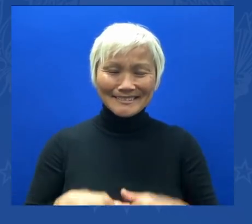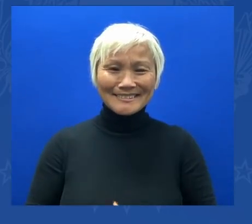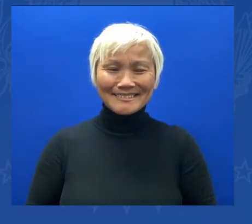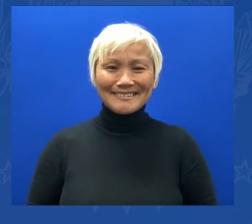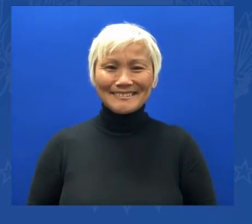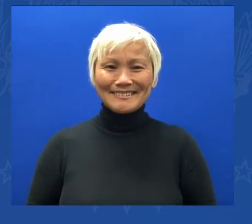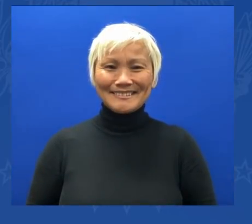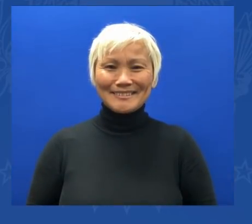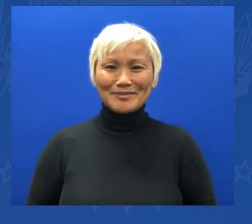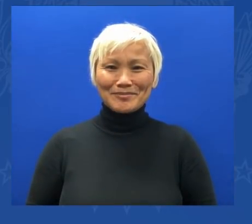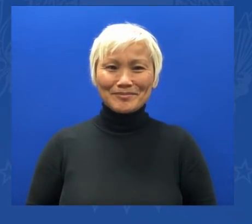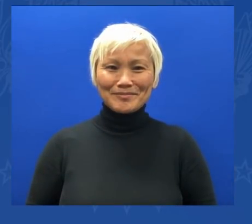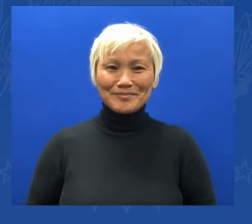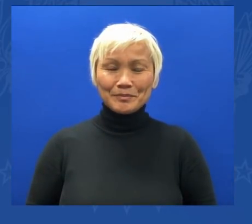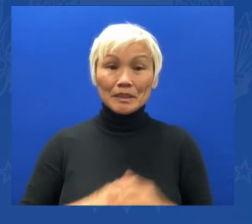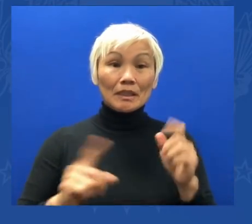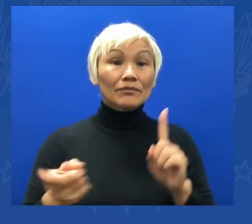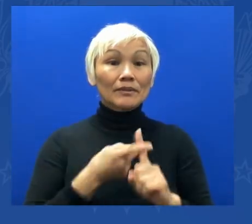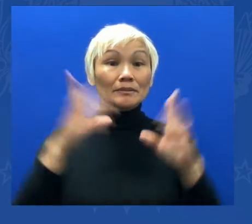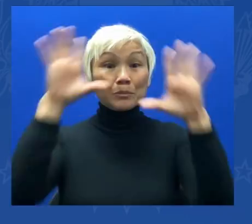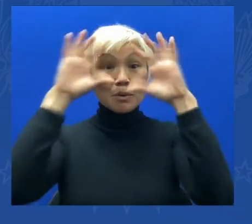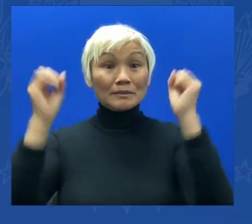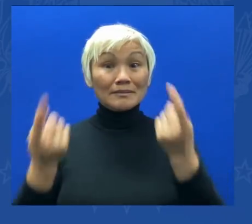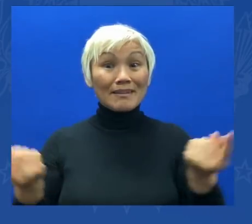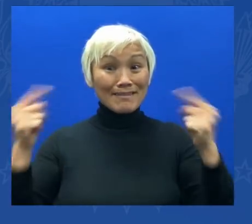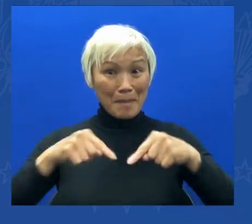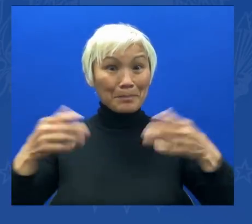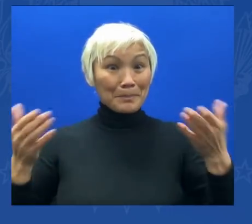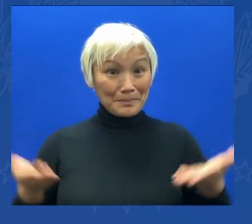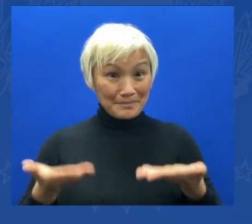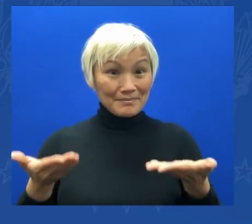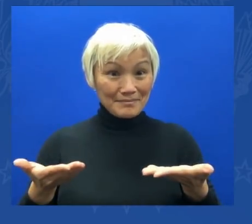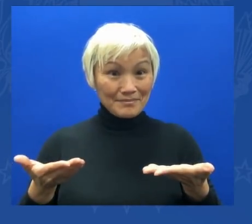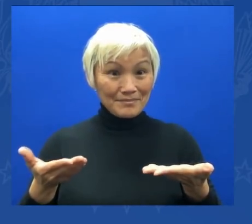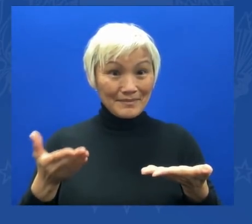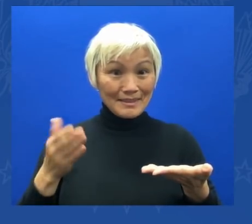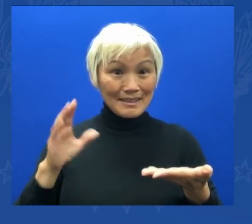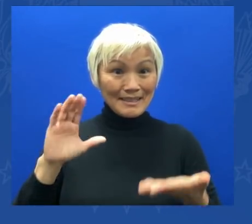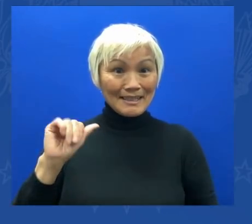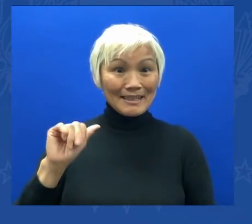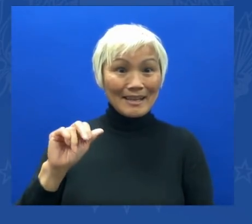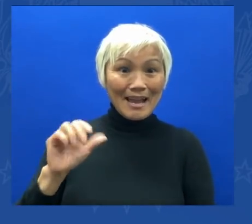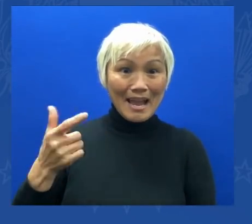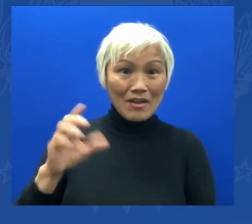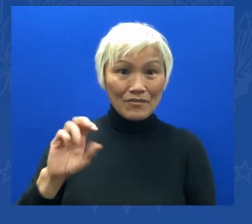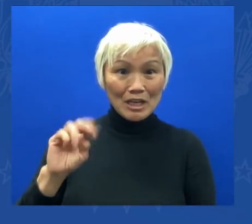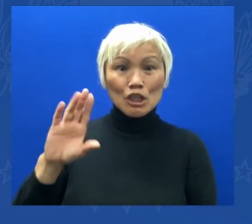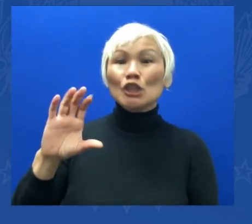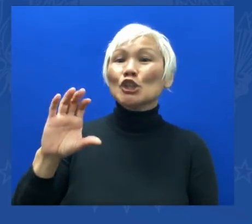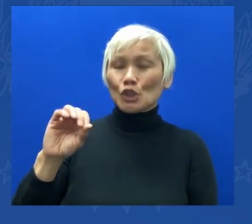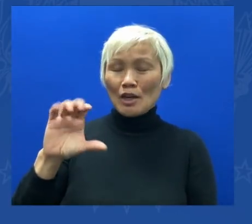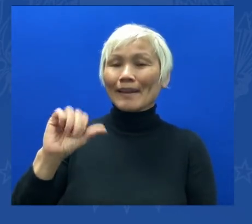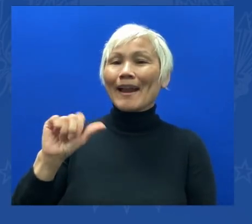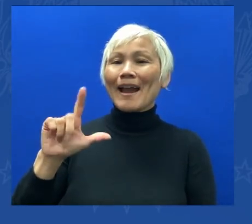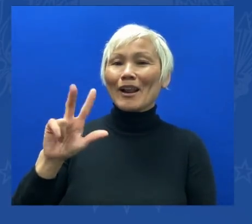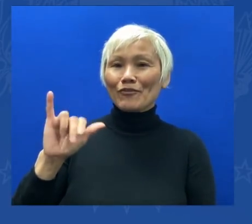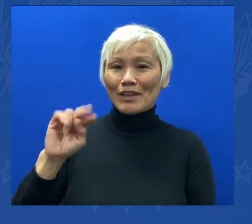attend the White House Correspondents' Dinner was Calvin Coolidge in 1924. I'd just been elected to the United States